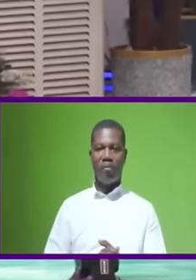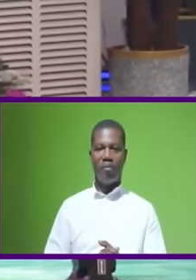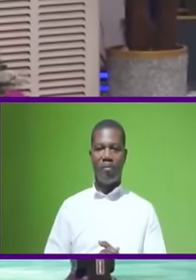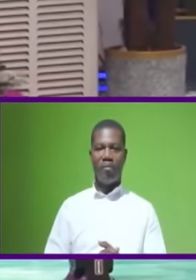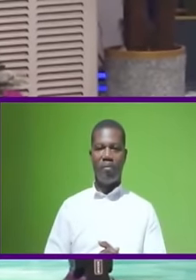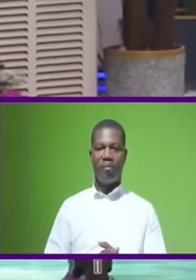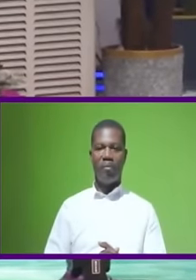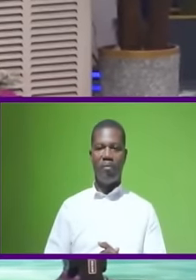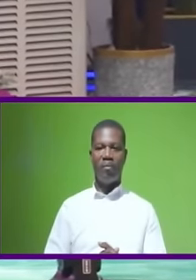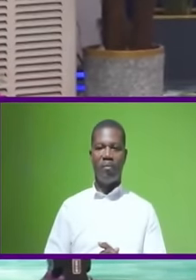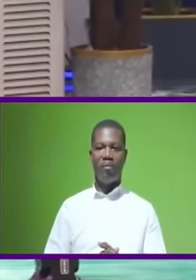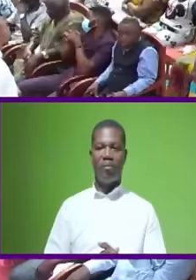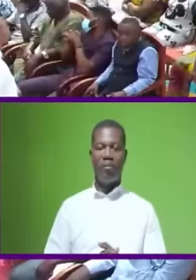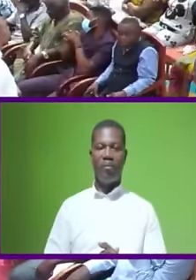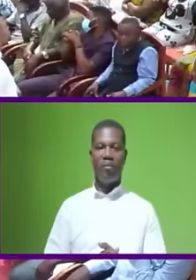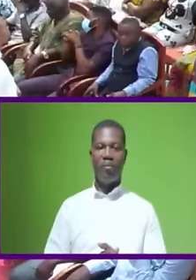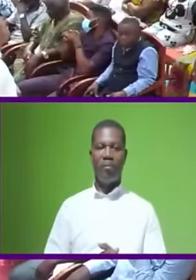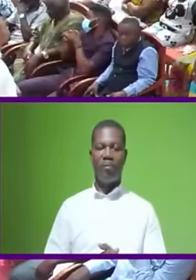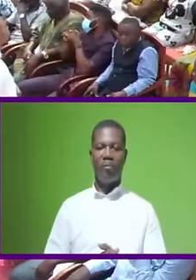Powerful. Yes.